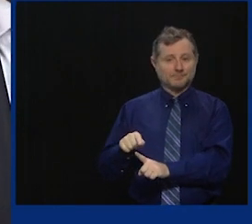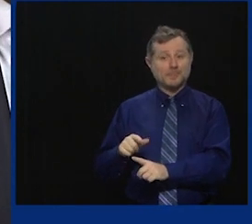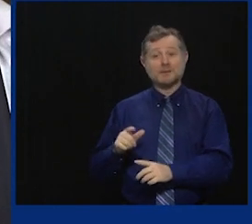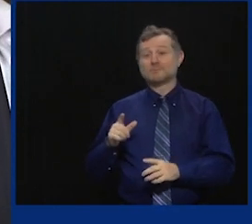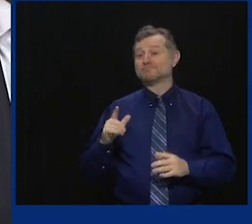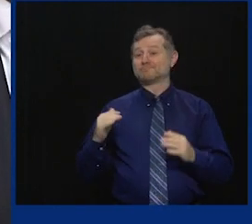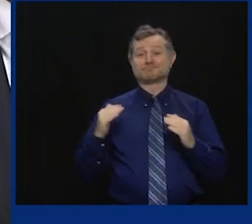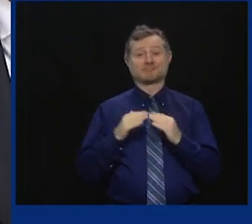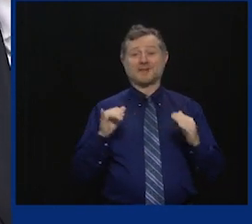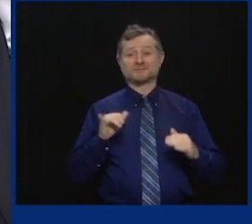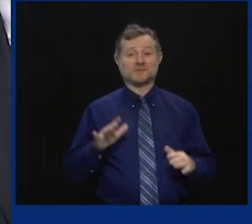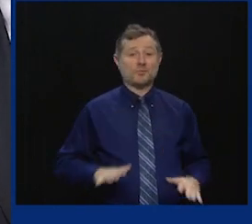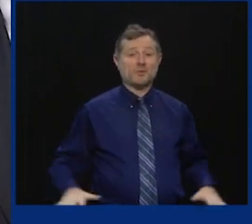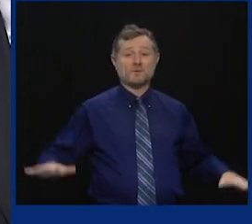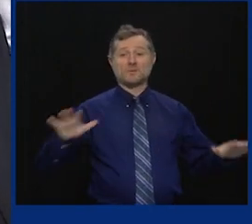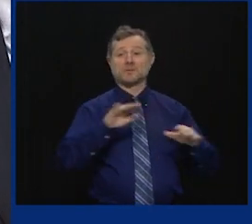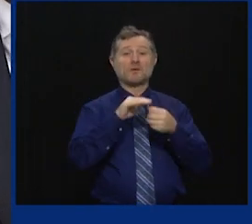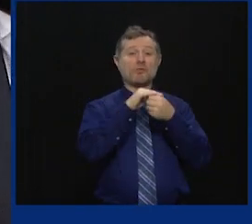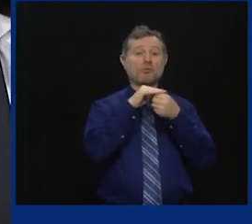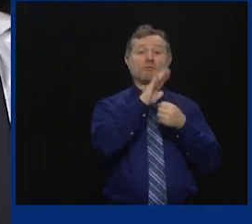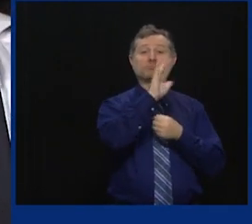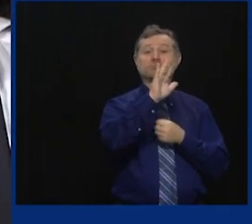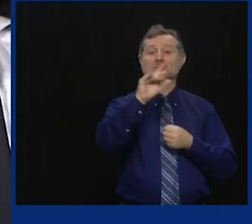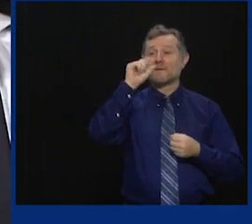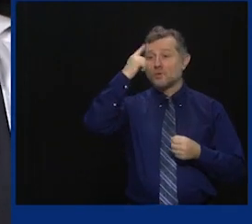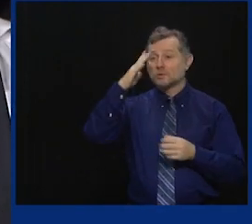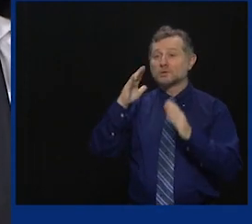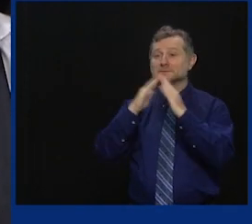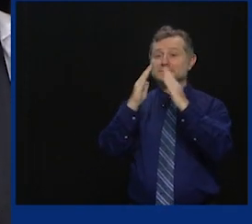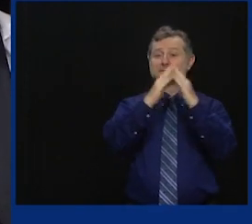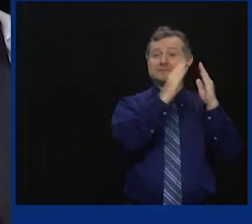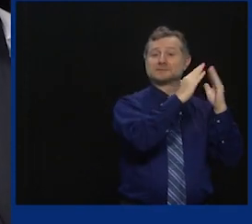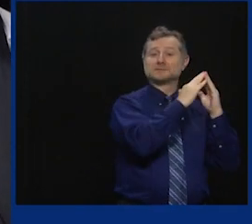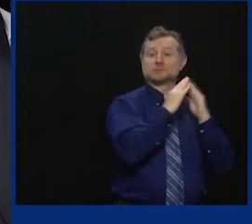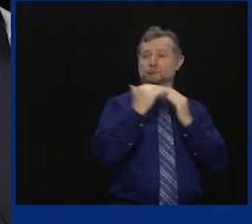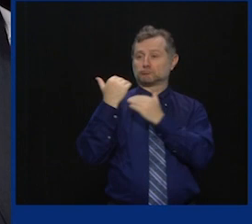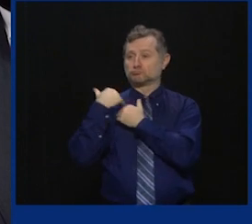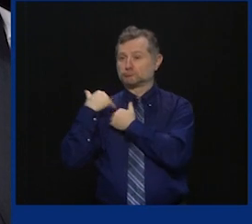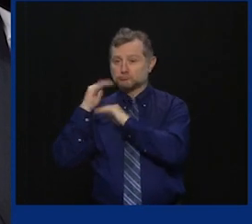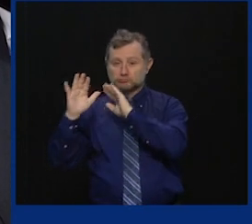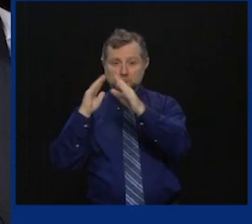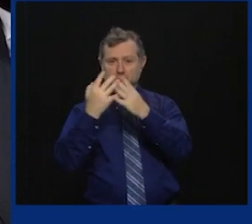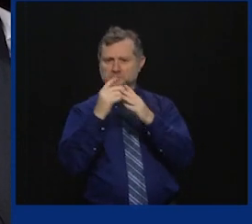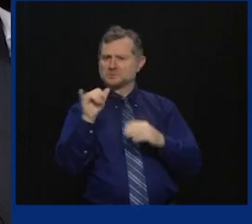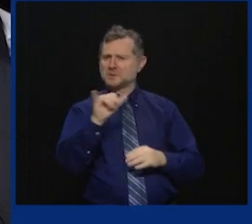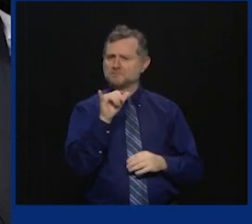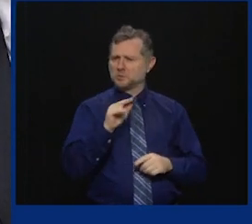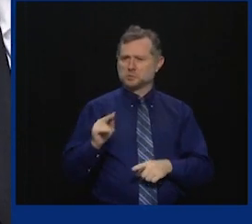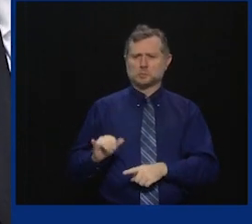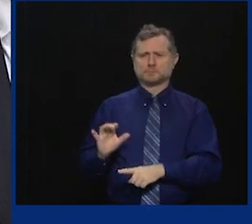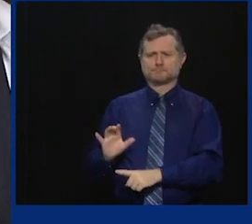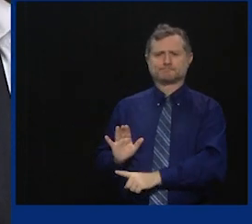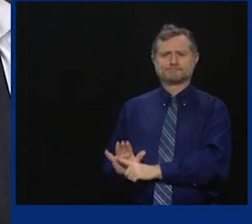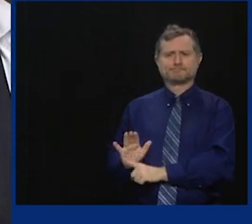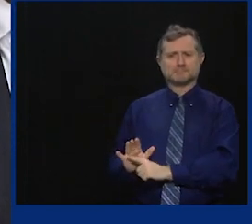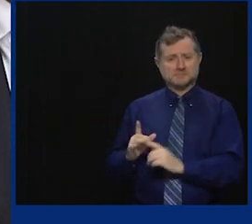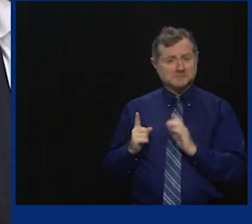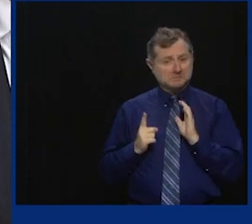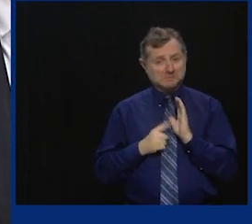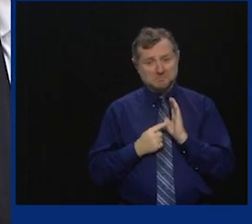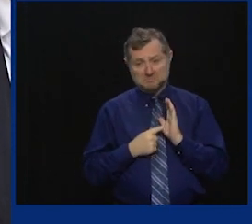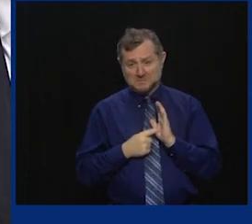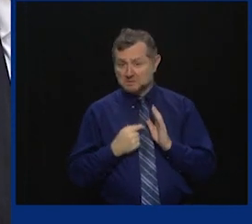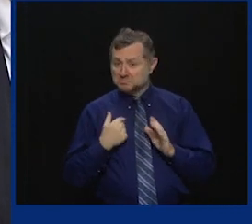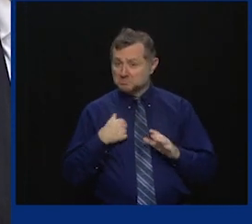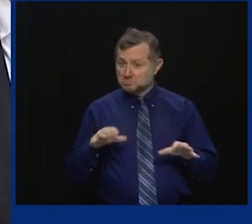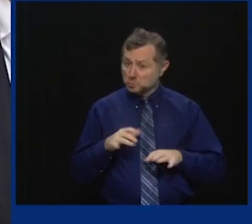services. There's no guarantees in life, but you also just have to, sometimes you have to do what you believe is right, and I believe that people